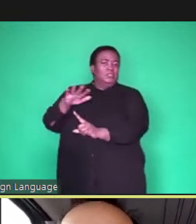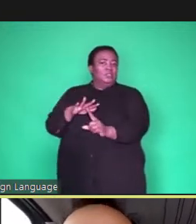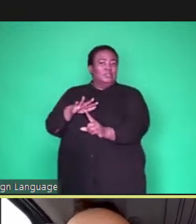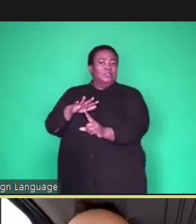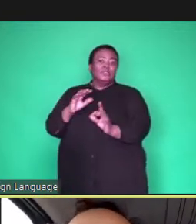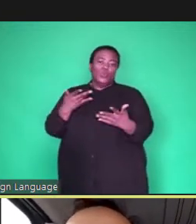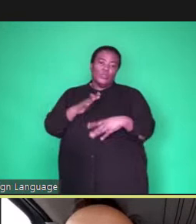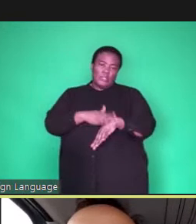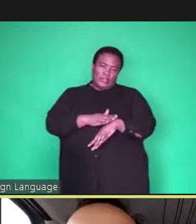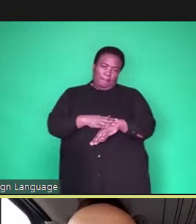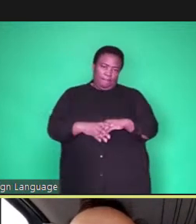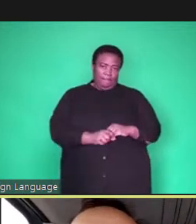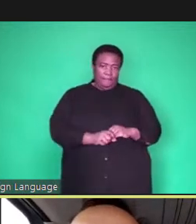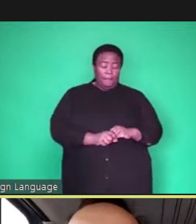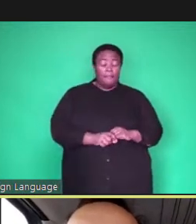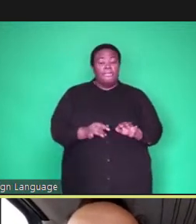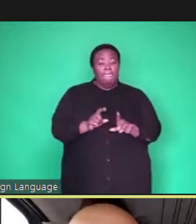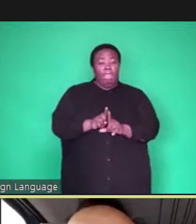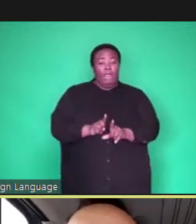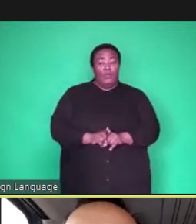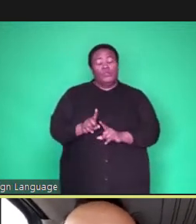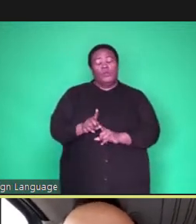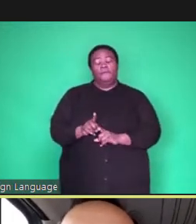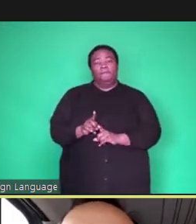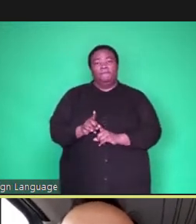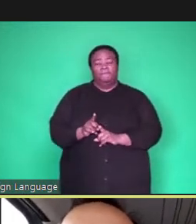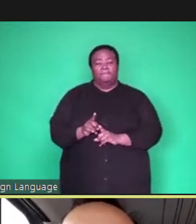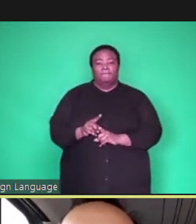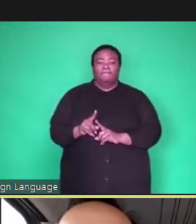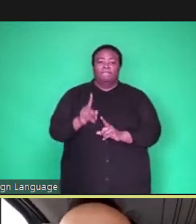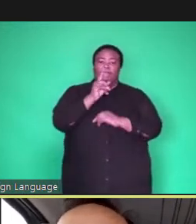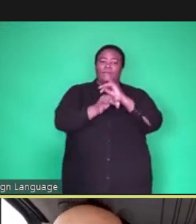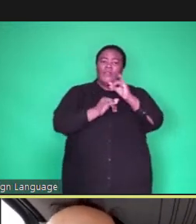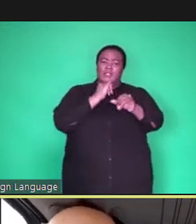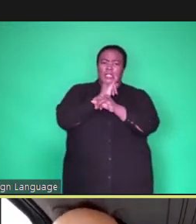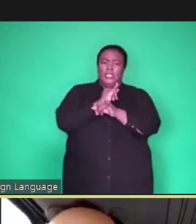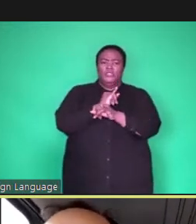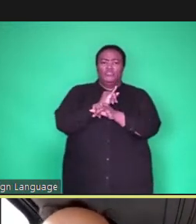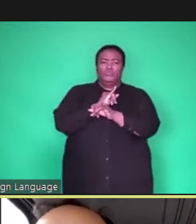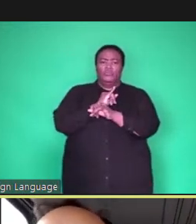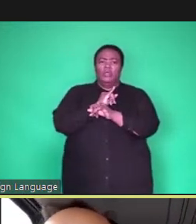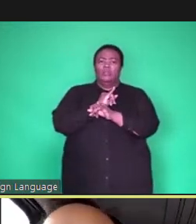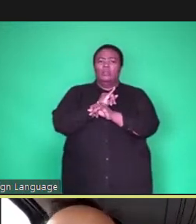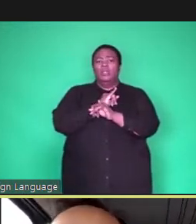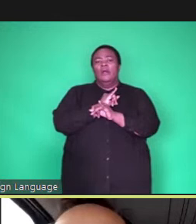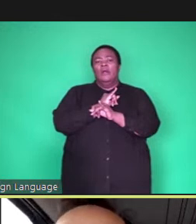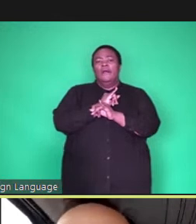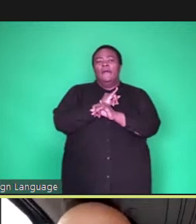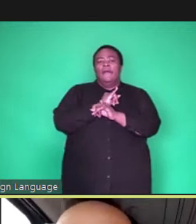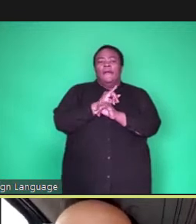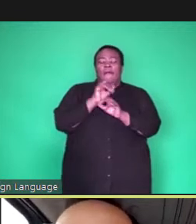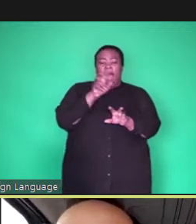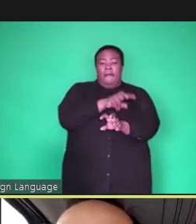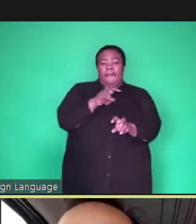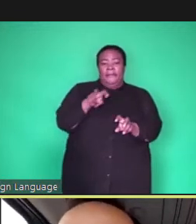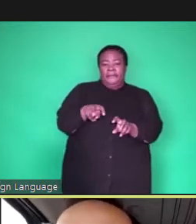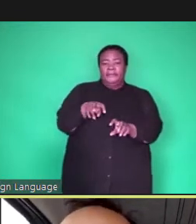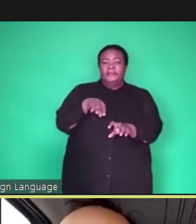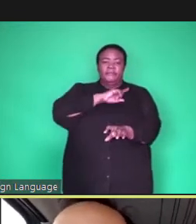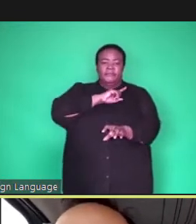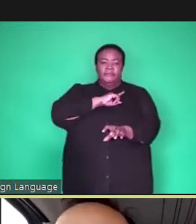time. There is also the contribution of international migration, because most international